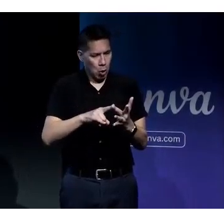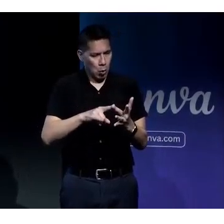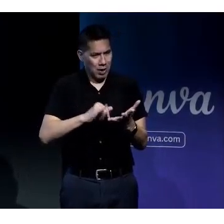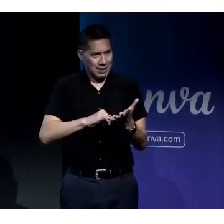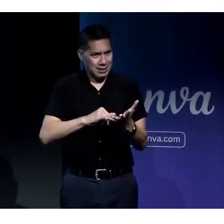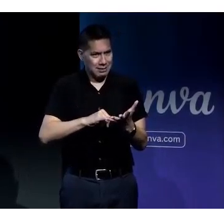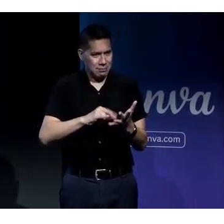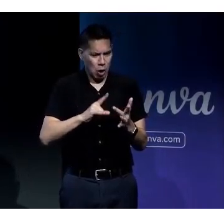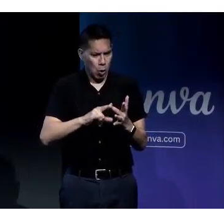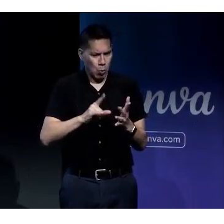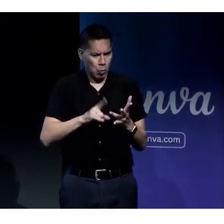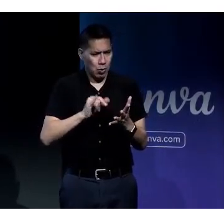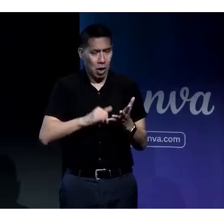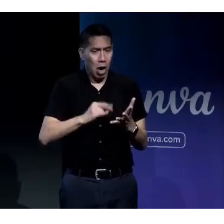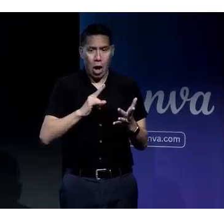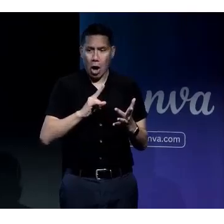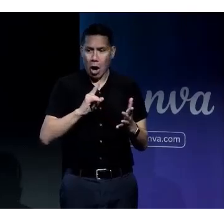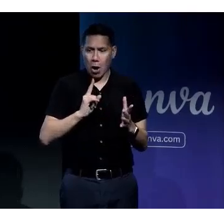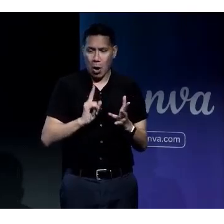I never can say that right, sorry.